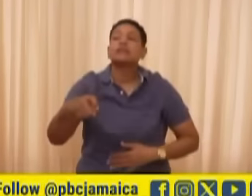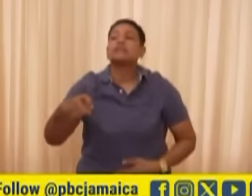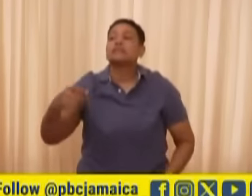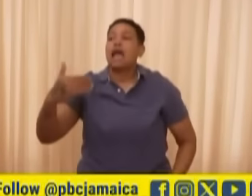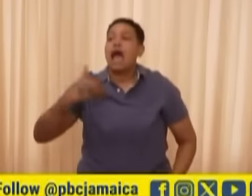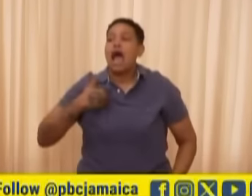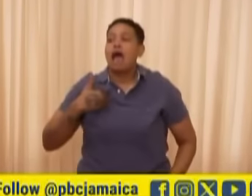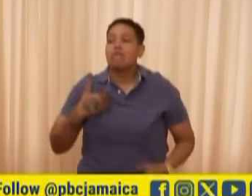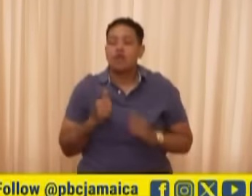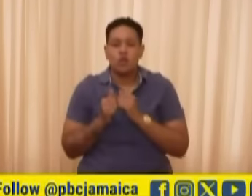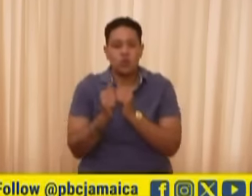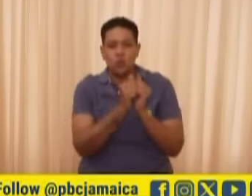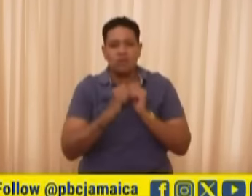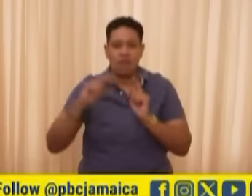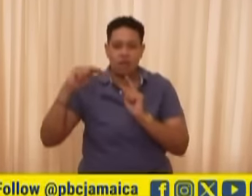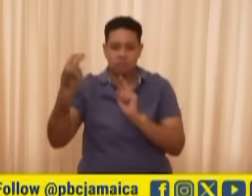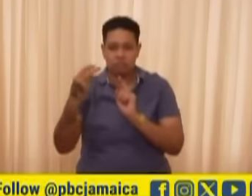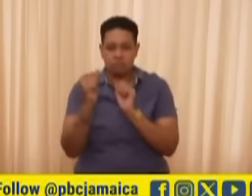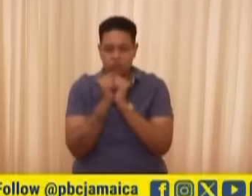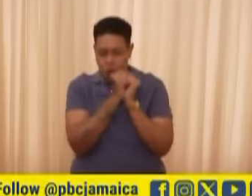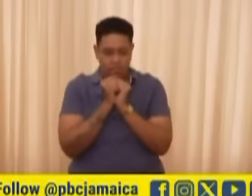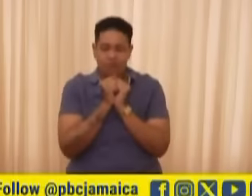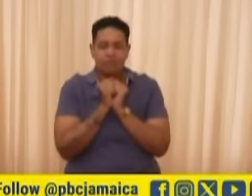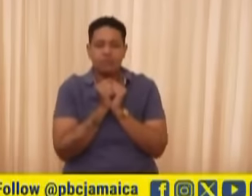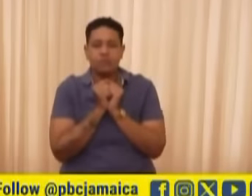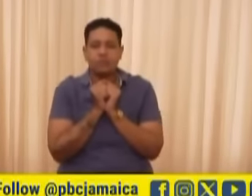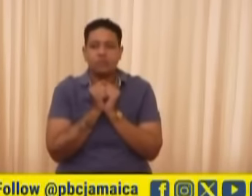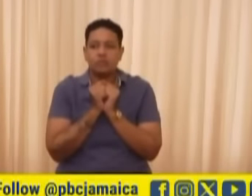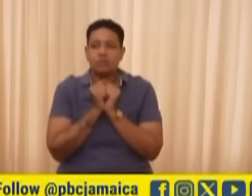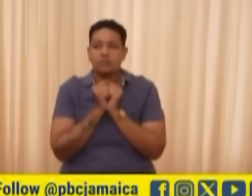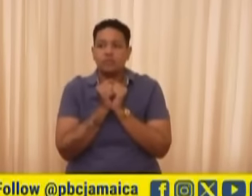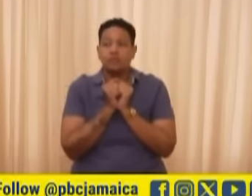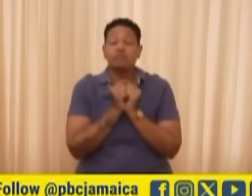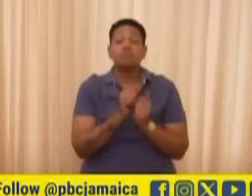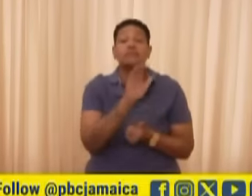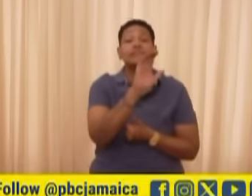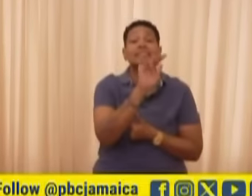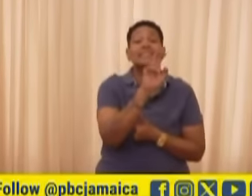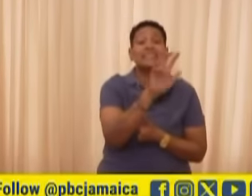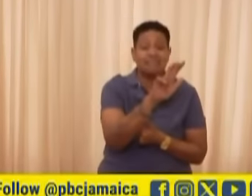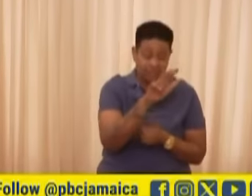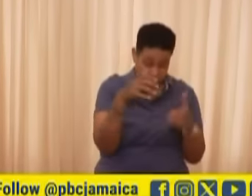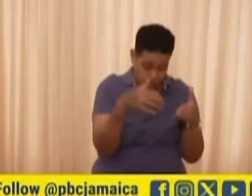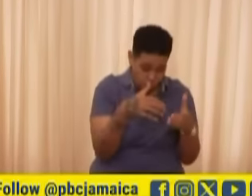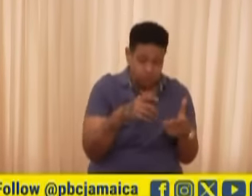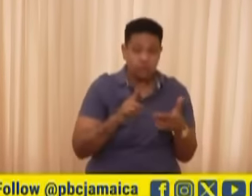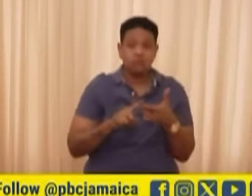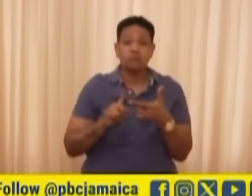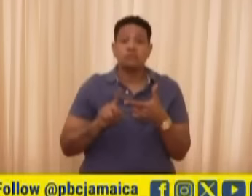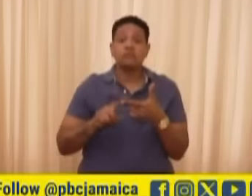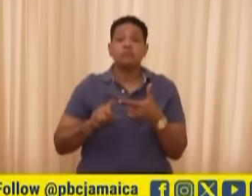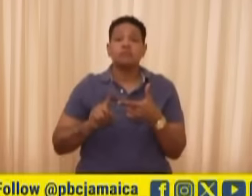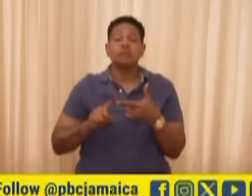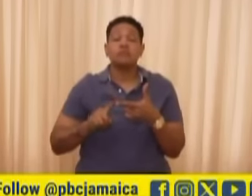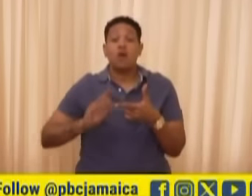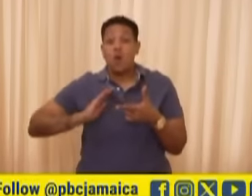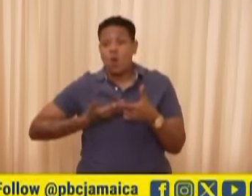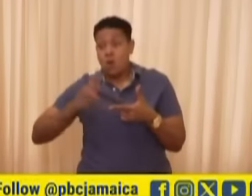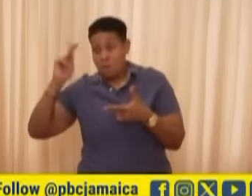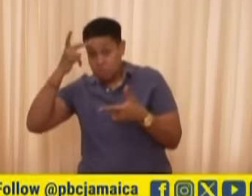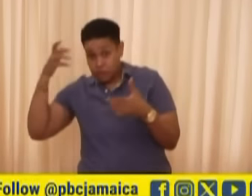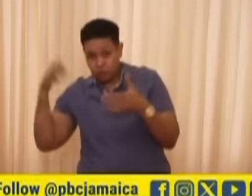a unified position with all the civic stakeholders and all our